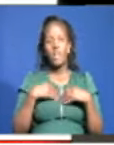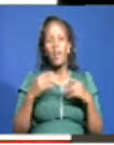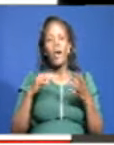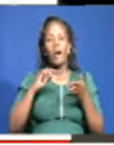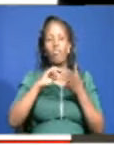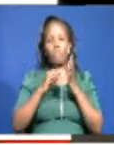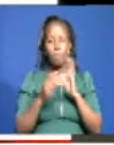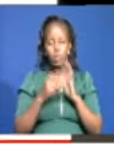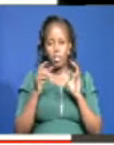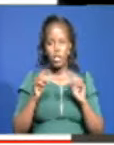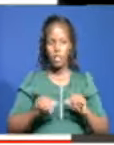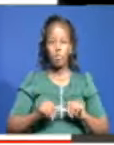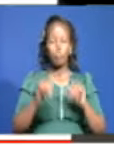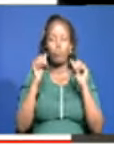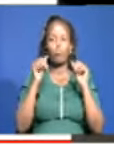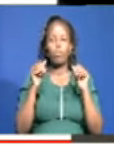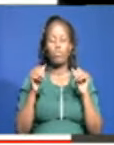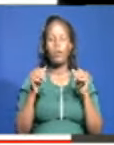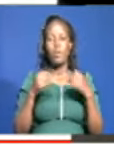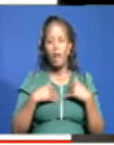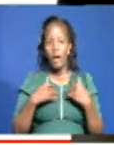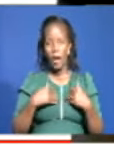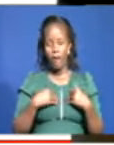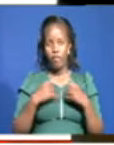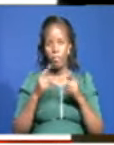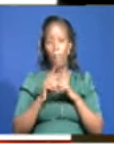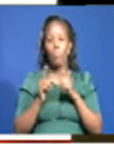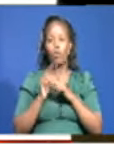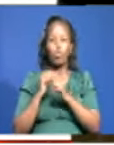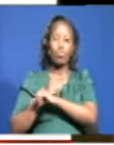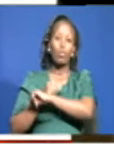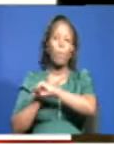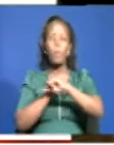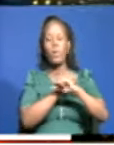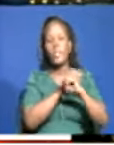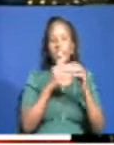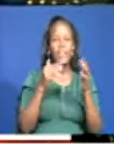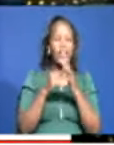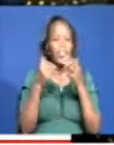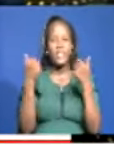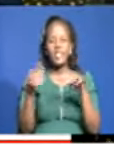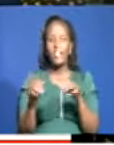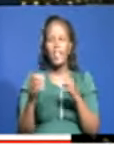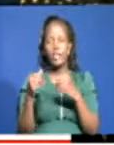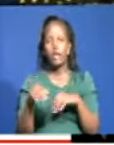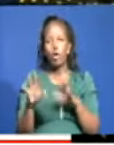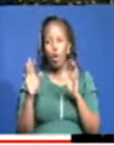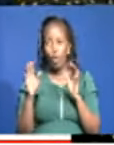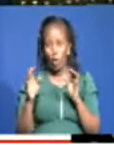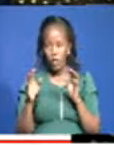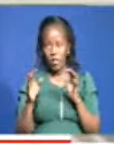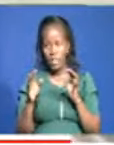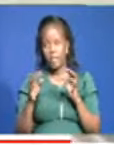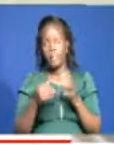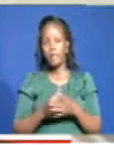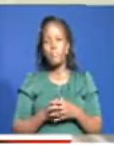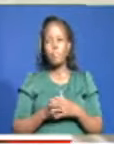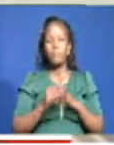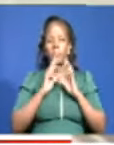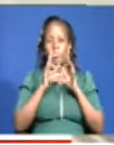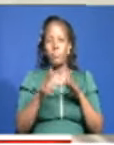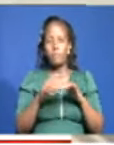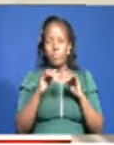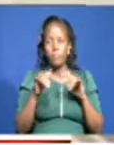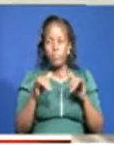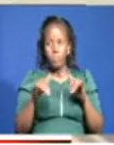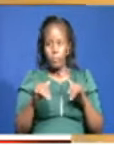have the financial stability and protect you against any damages or loss. For Easy Friday from Kisumu County, I am